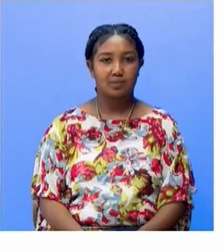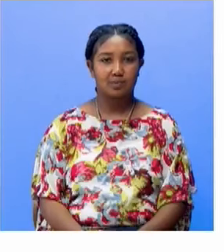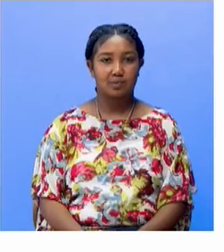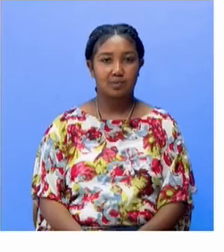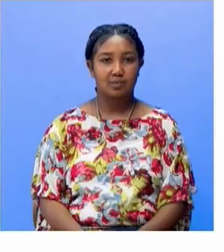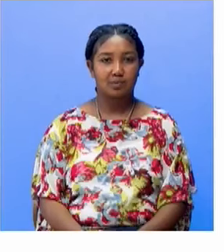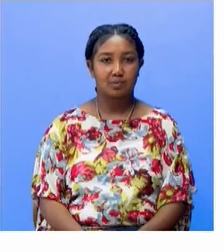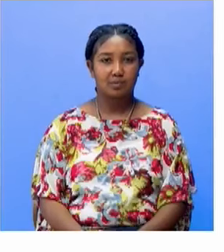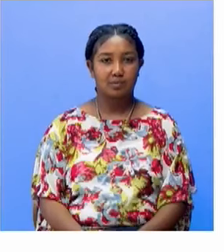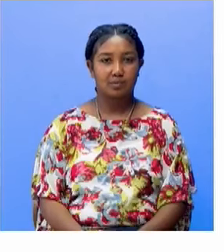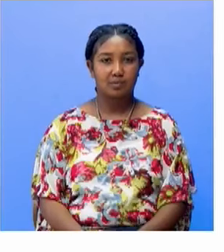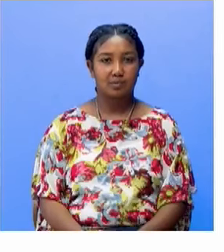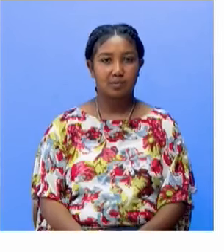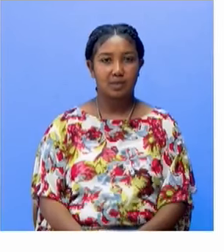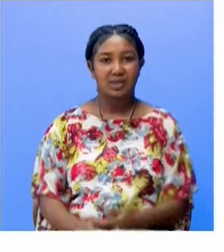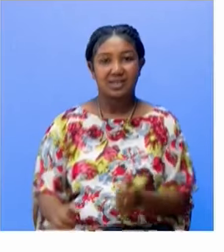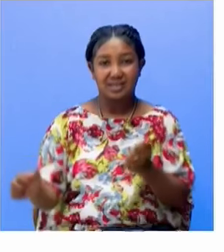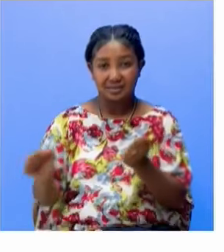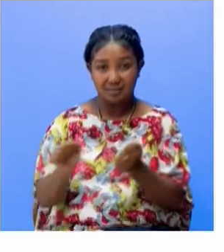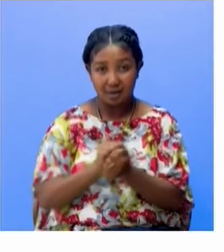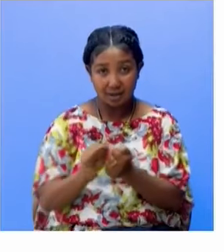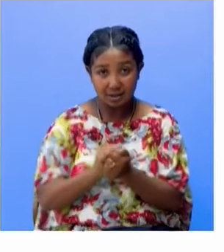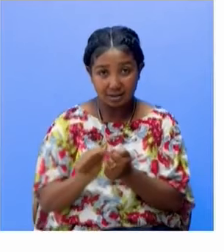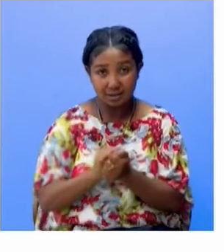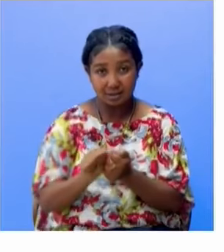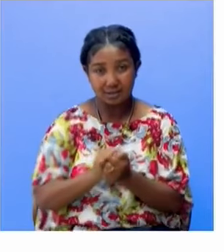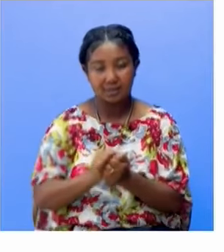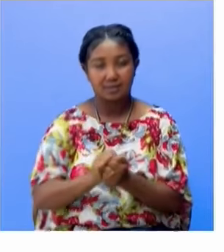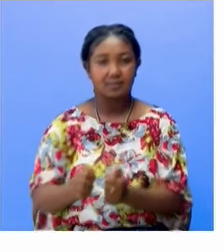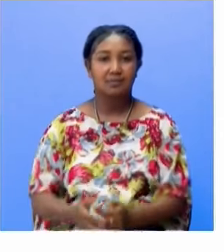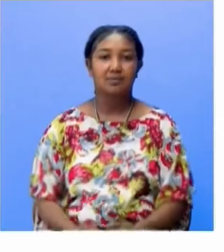Delete or delete here.